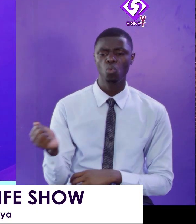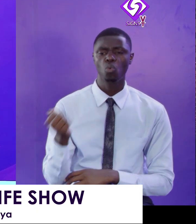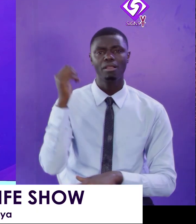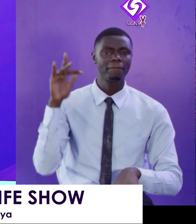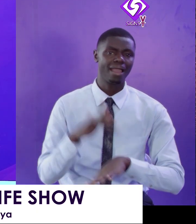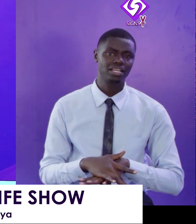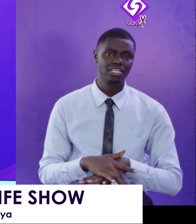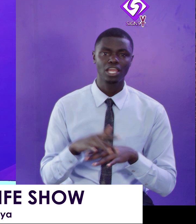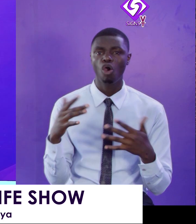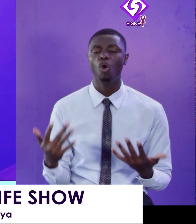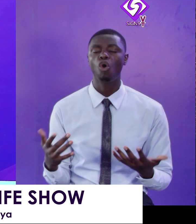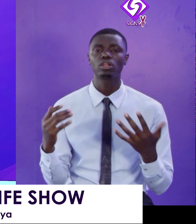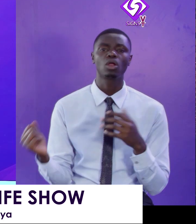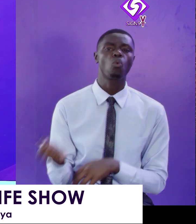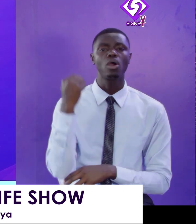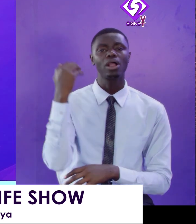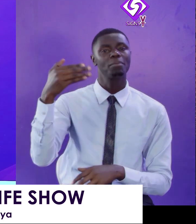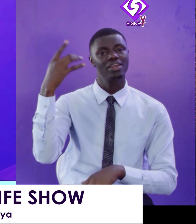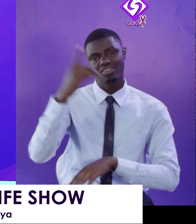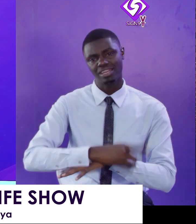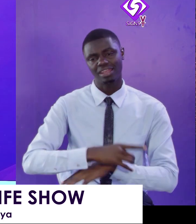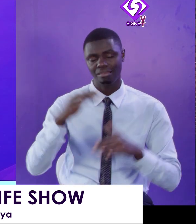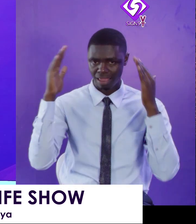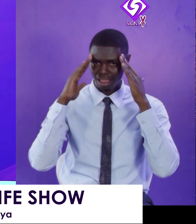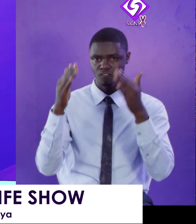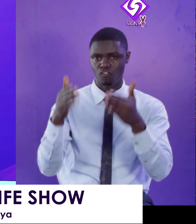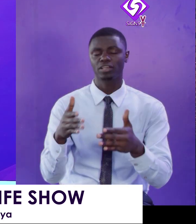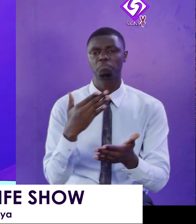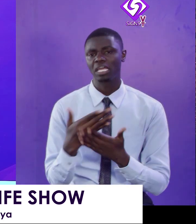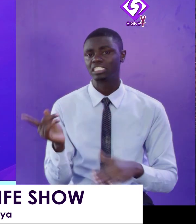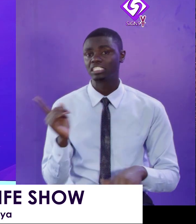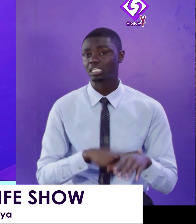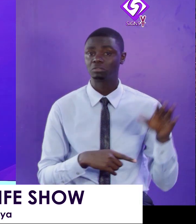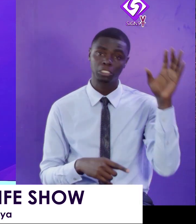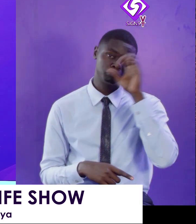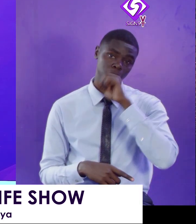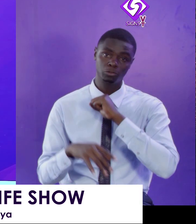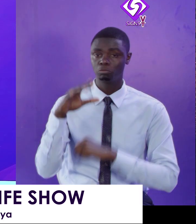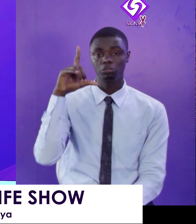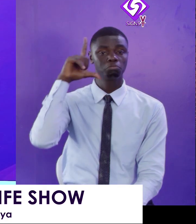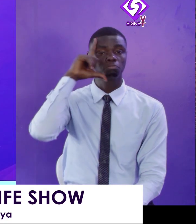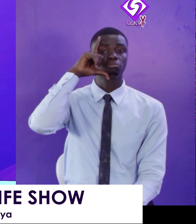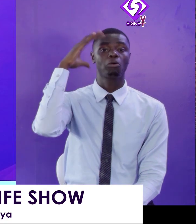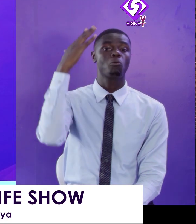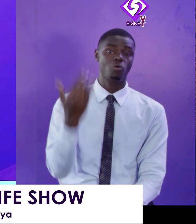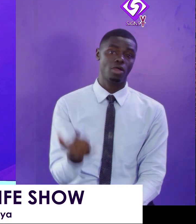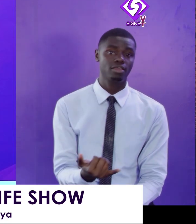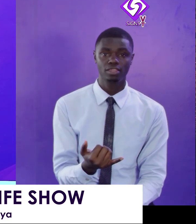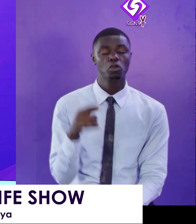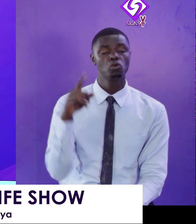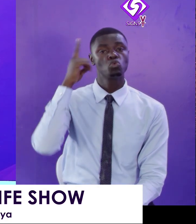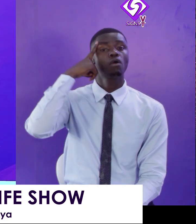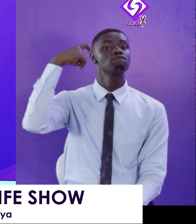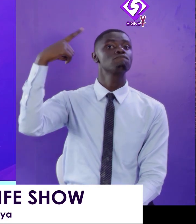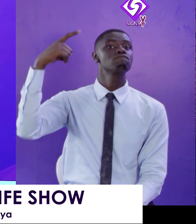or make you wake up every day and focus on it. Sometimes you even lack sleep at night because you are thinking so